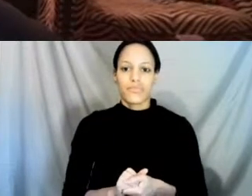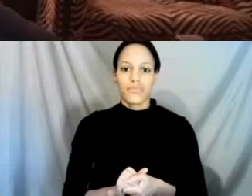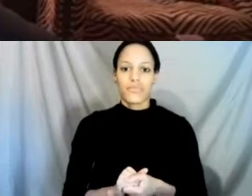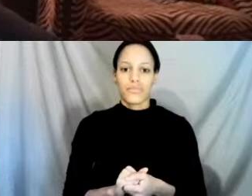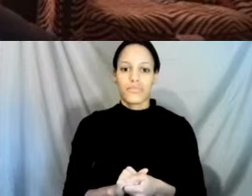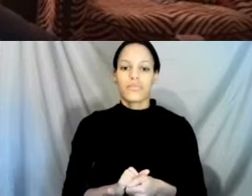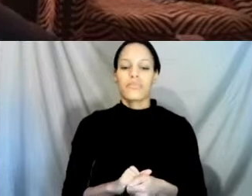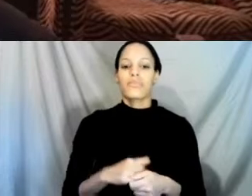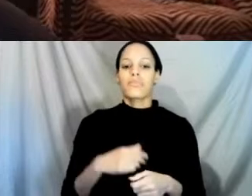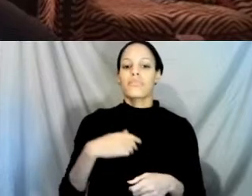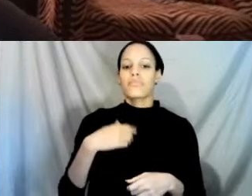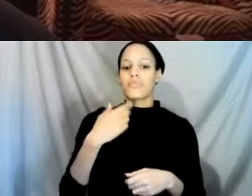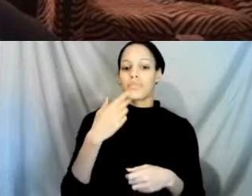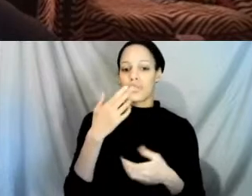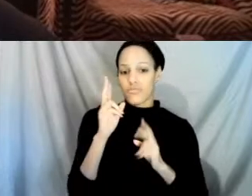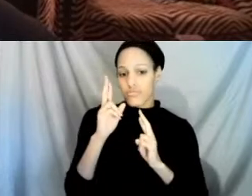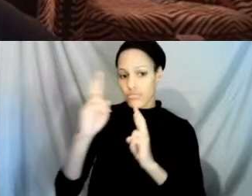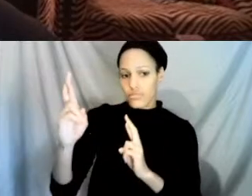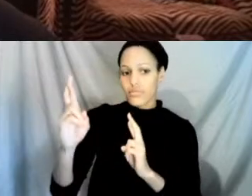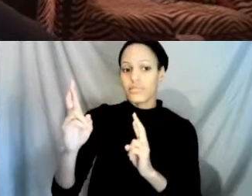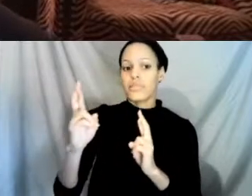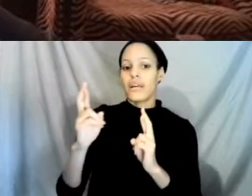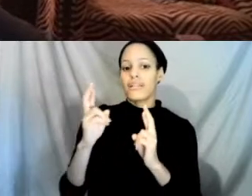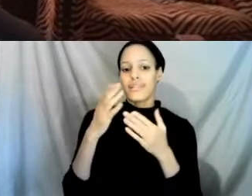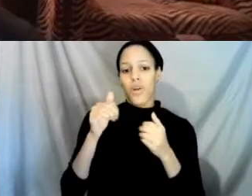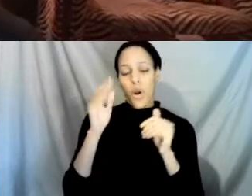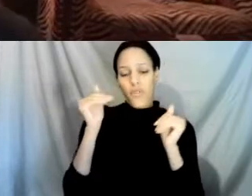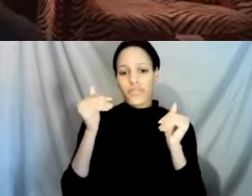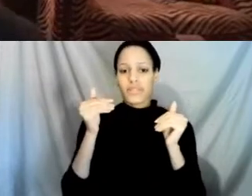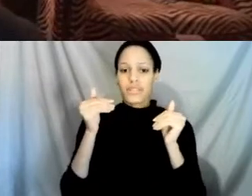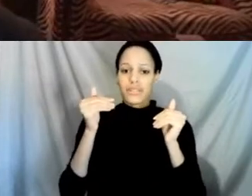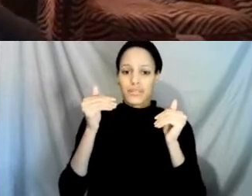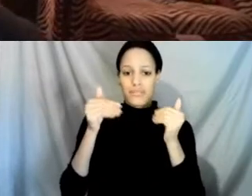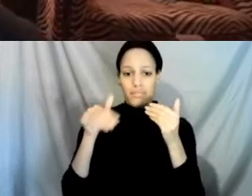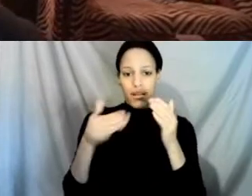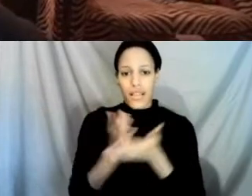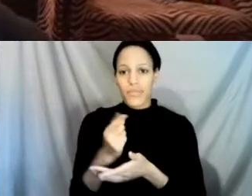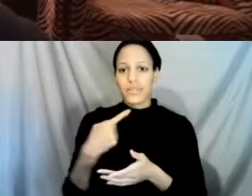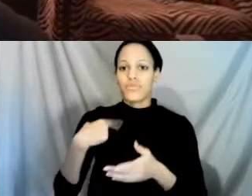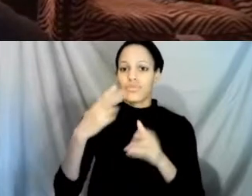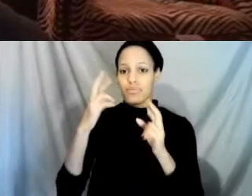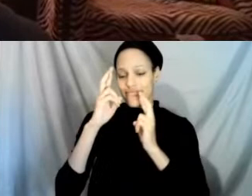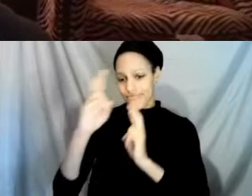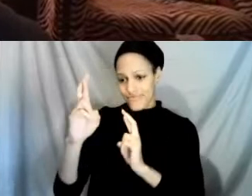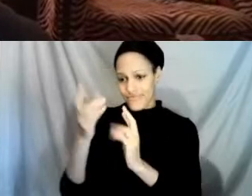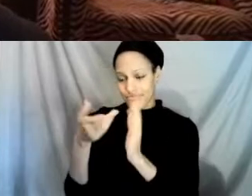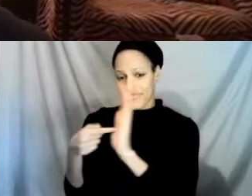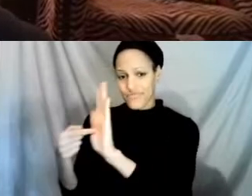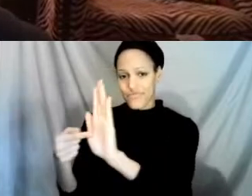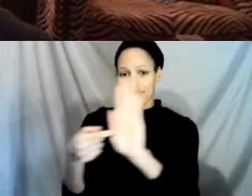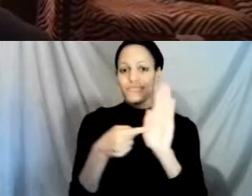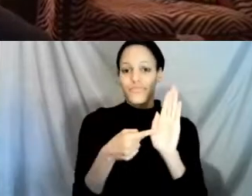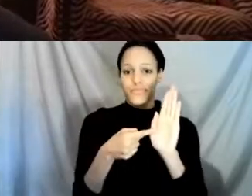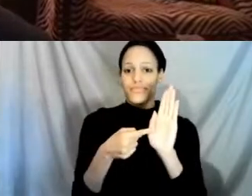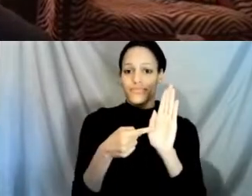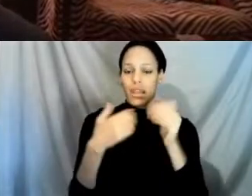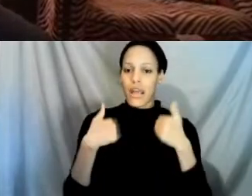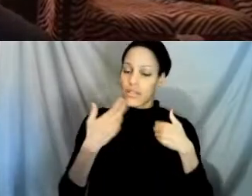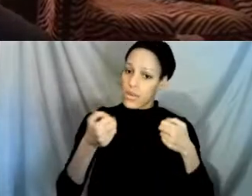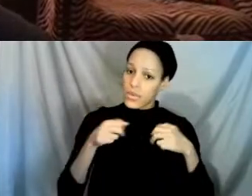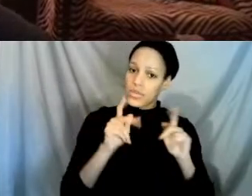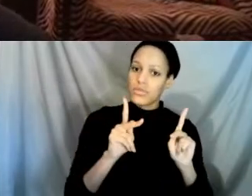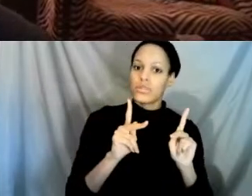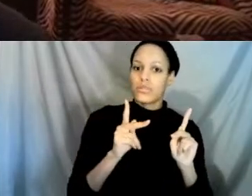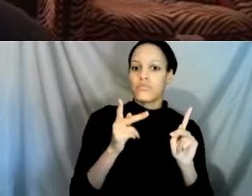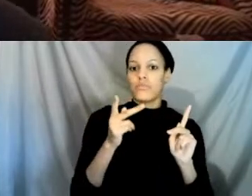to that allowed me to grace the stage with them. I had an opportunity to do a project with a beautiful